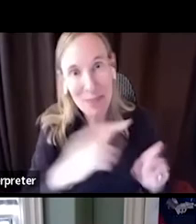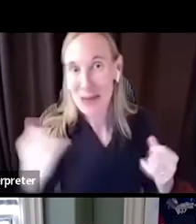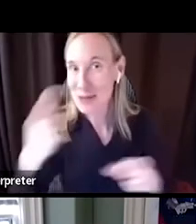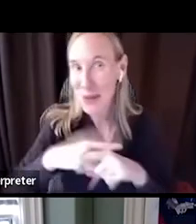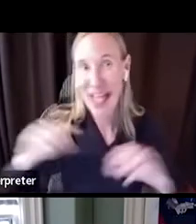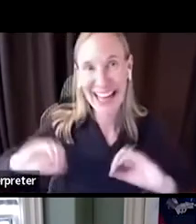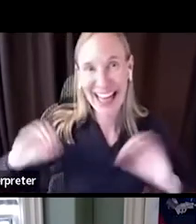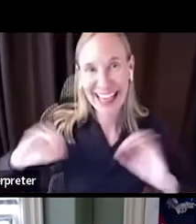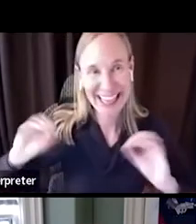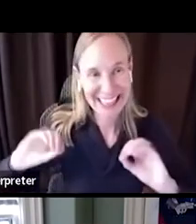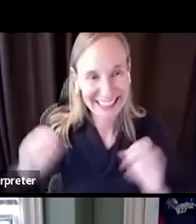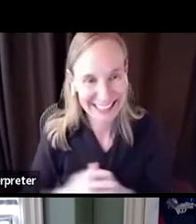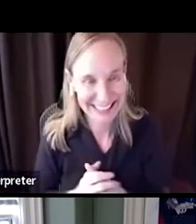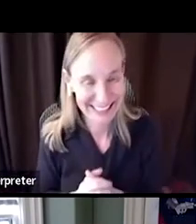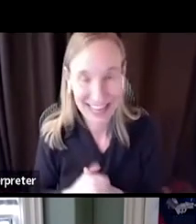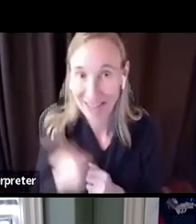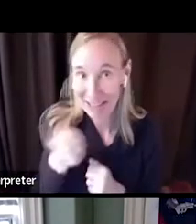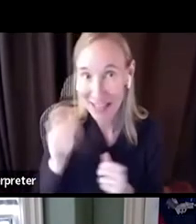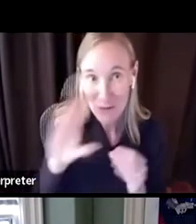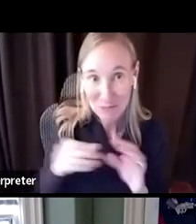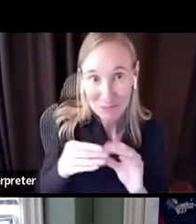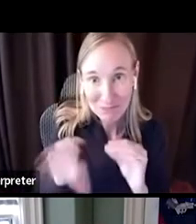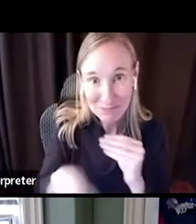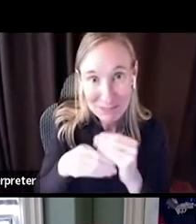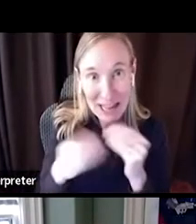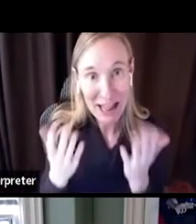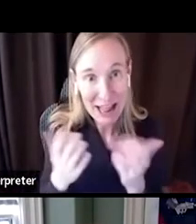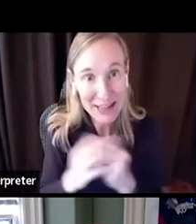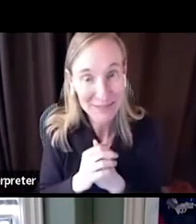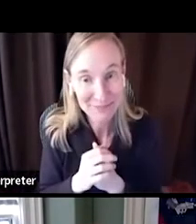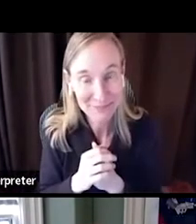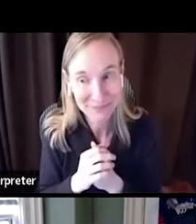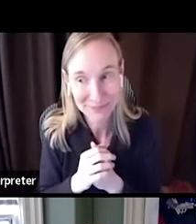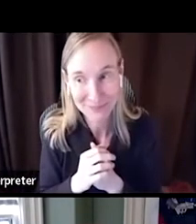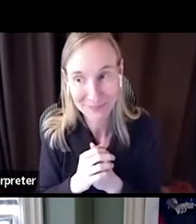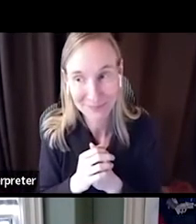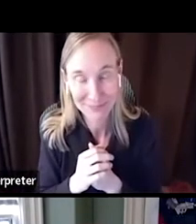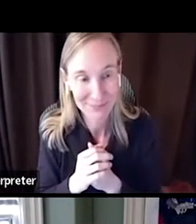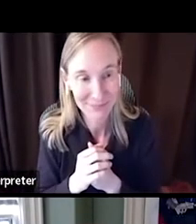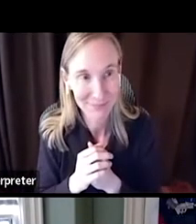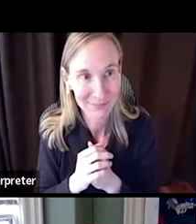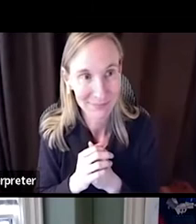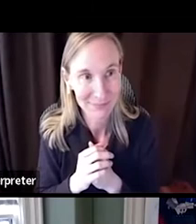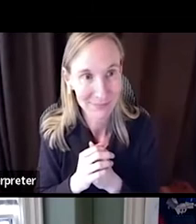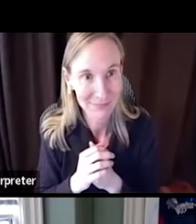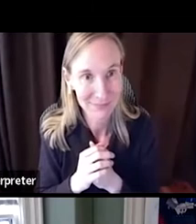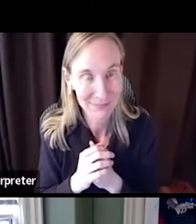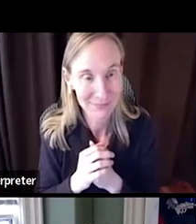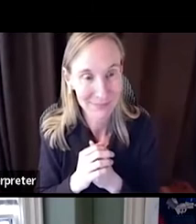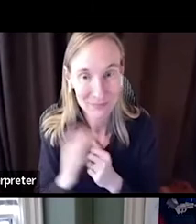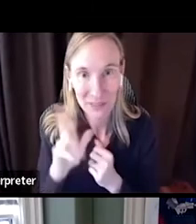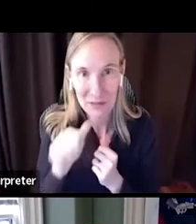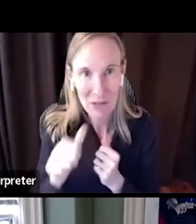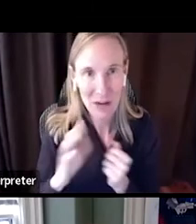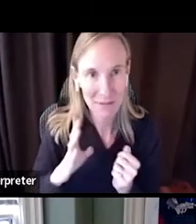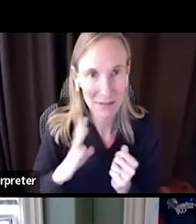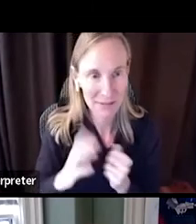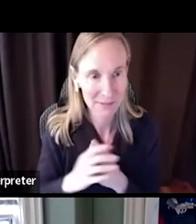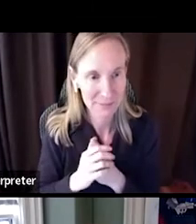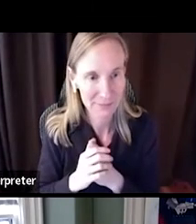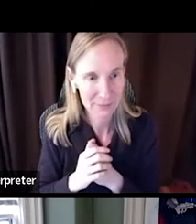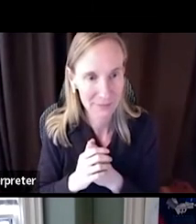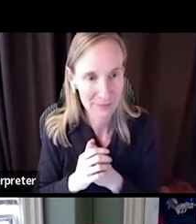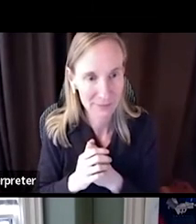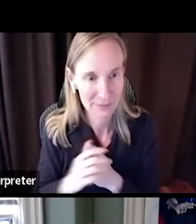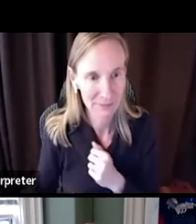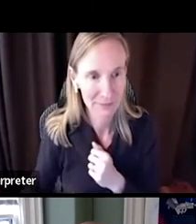you. Is there anything that you wish to comment on at this point? Or if not, that's fine too. Thank you